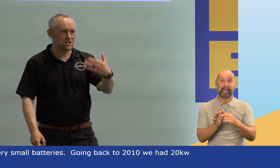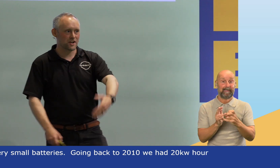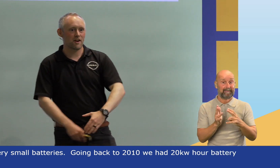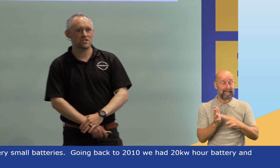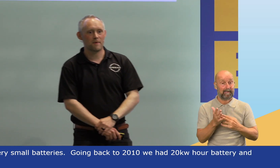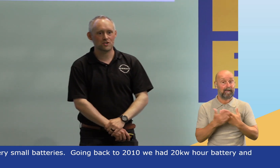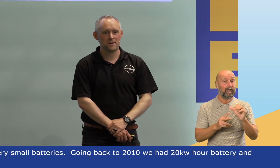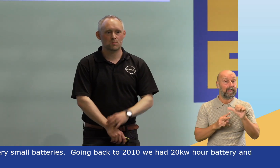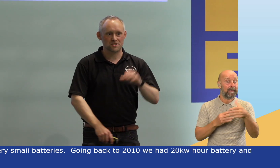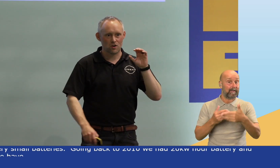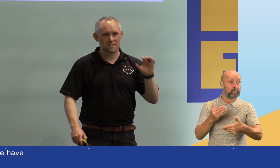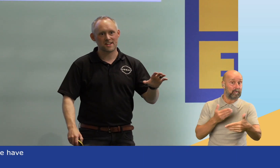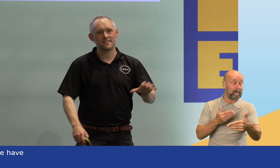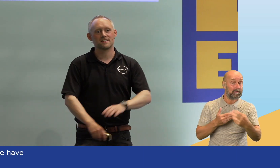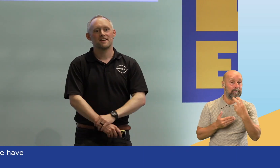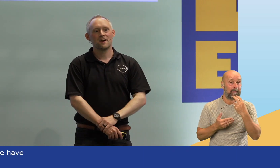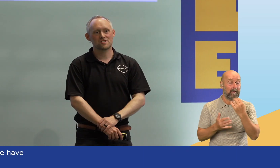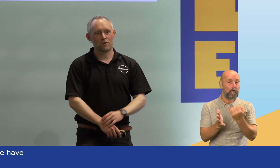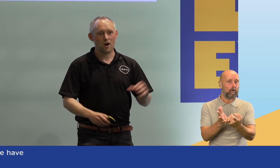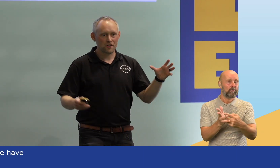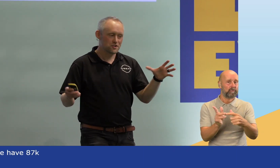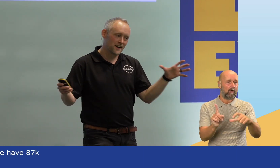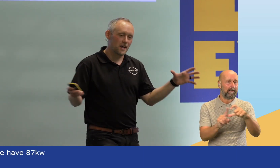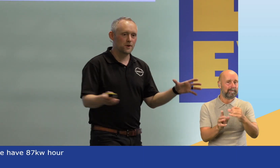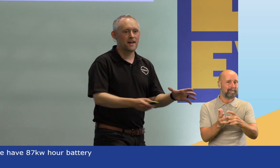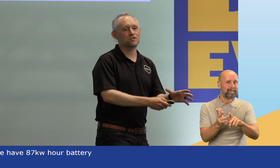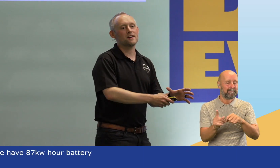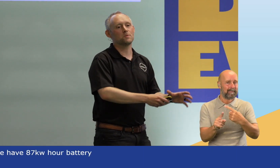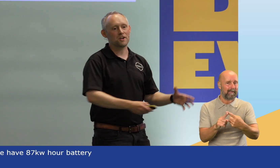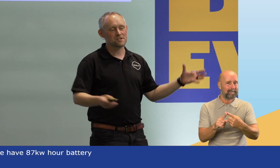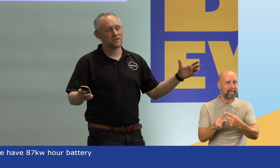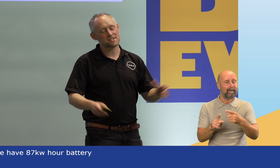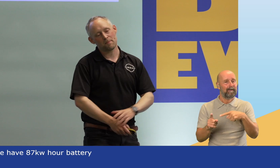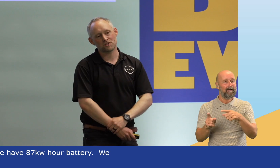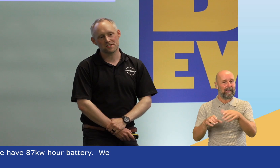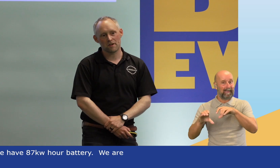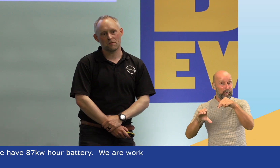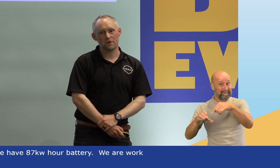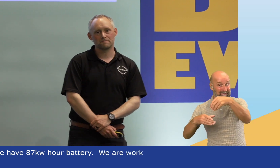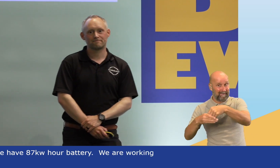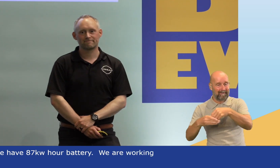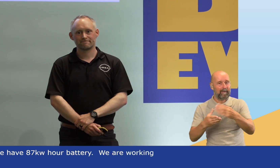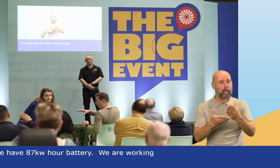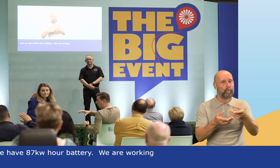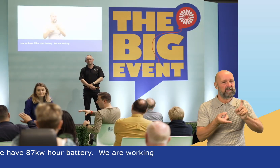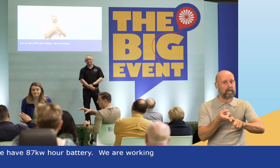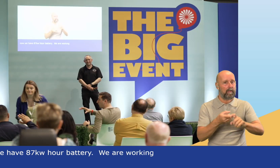on the next generation of batteries with solid state. So rather than using a liquid electrolyte, we're going to use solid state batteries going forward.